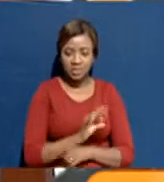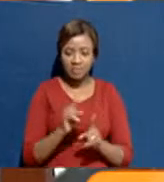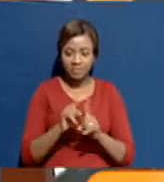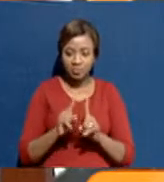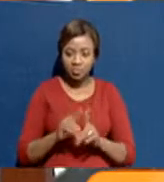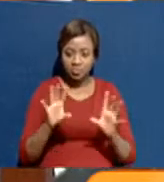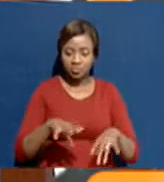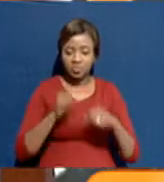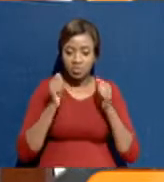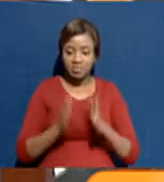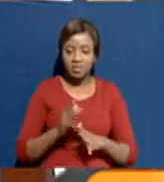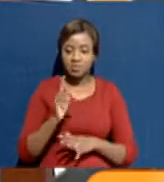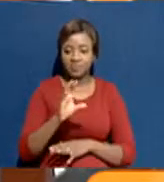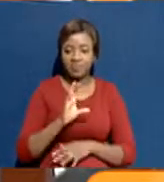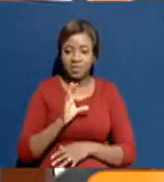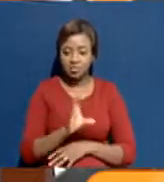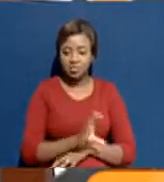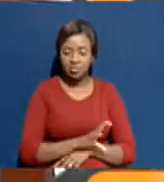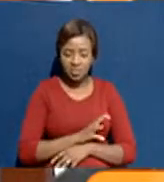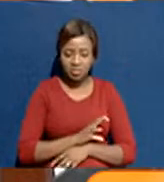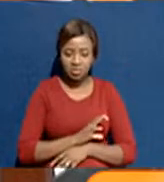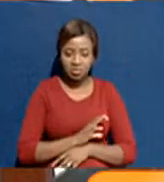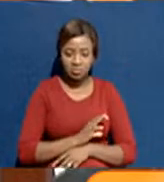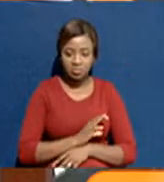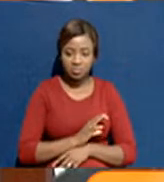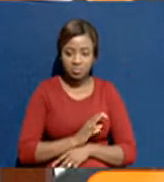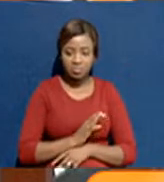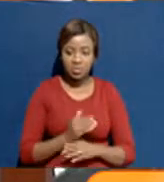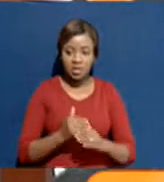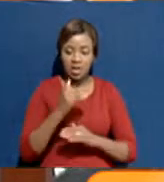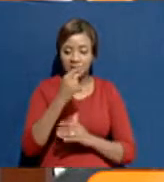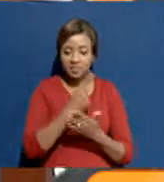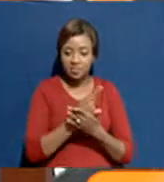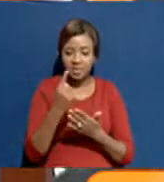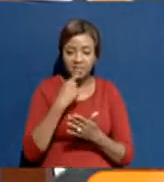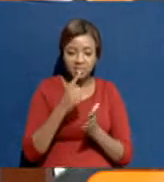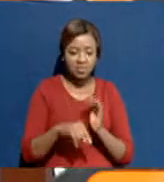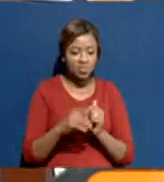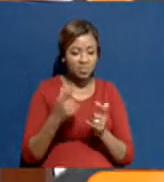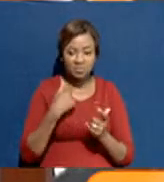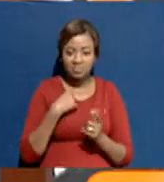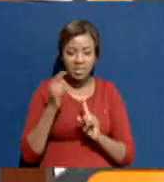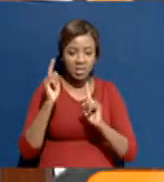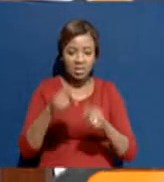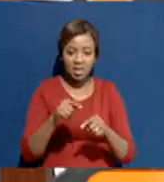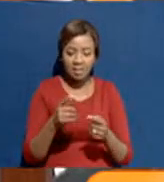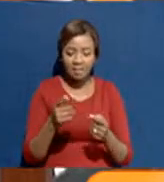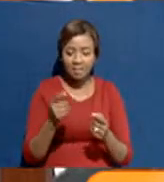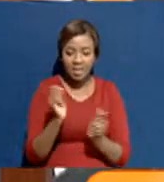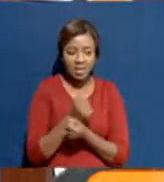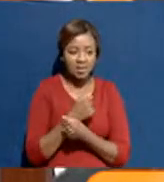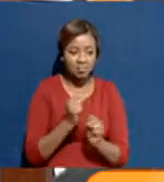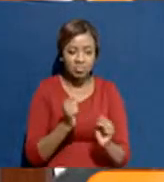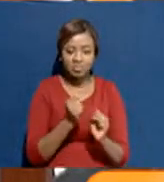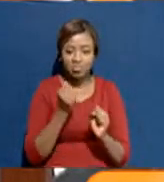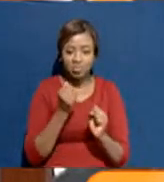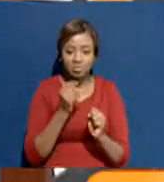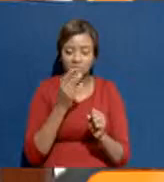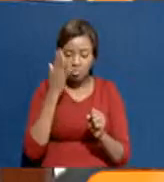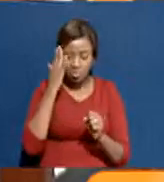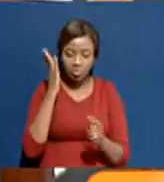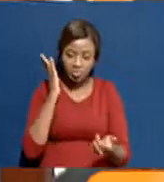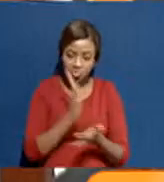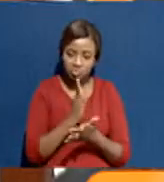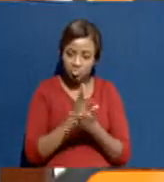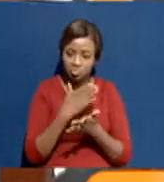a week later came on TV and said, I cannot guarantee a free and fair election because of what's happening. Right.